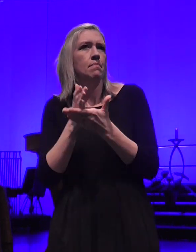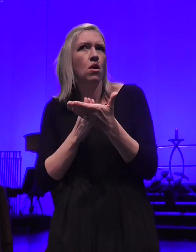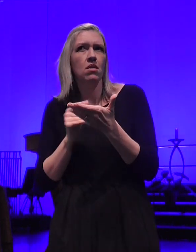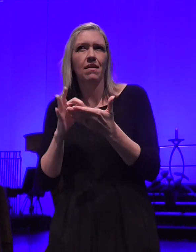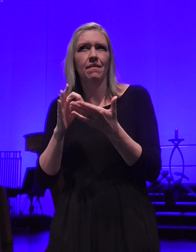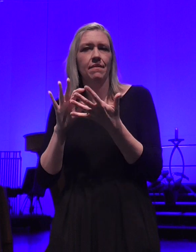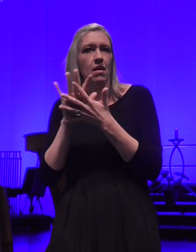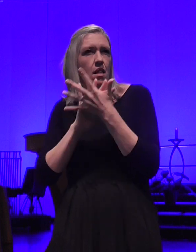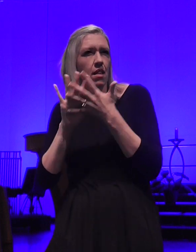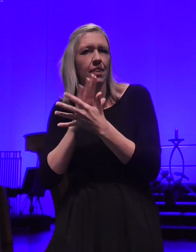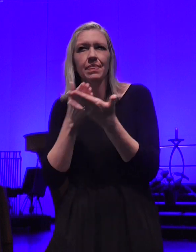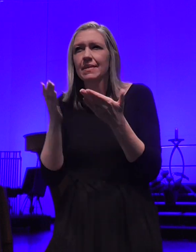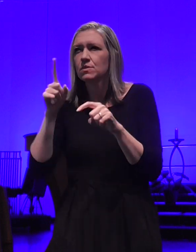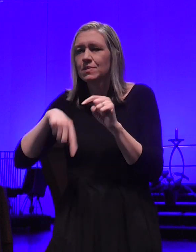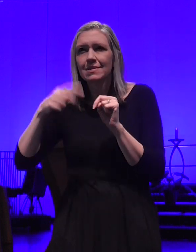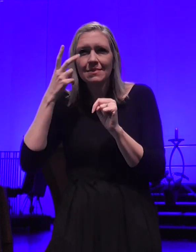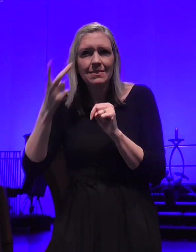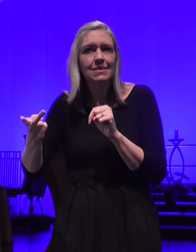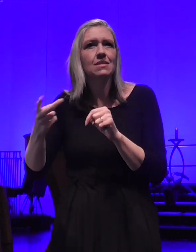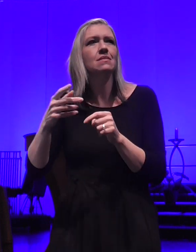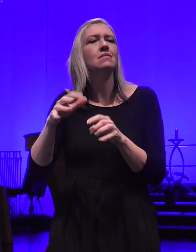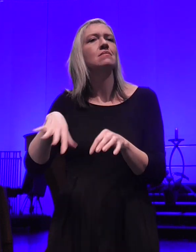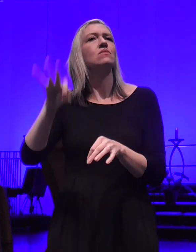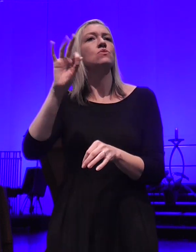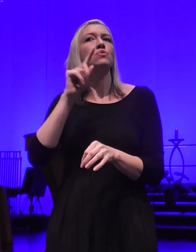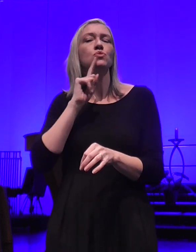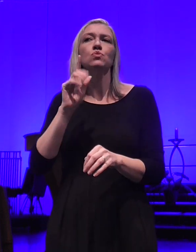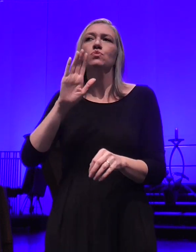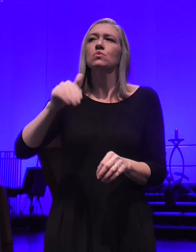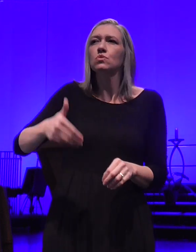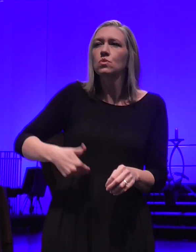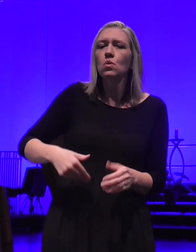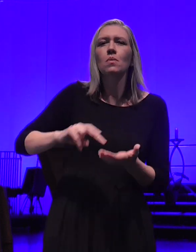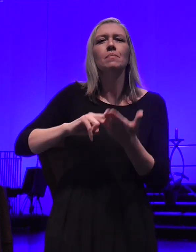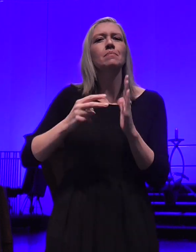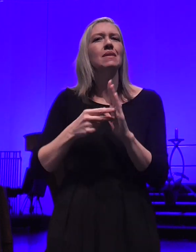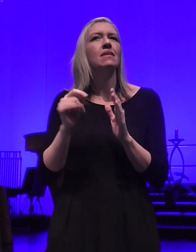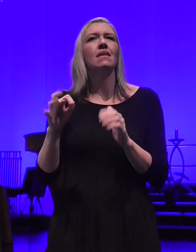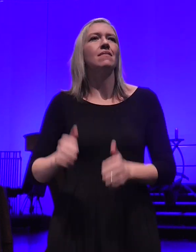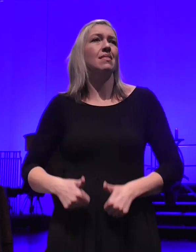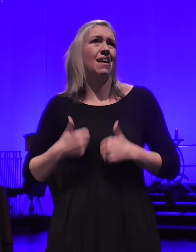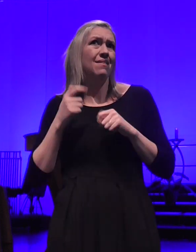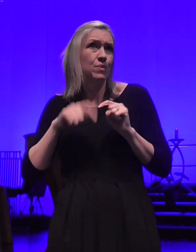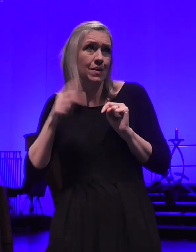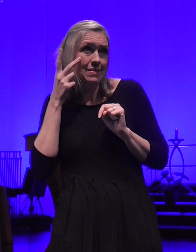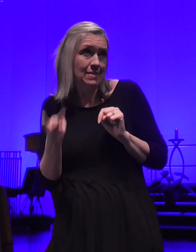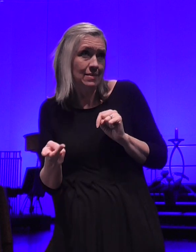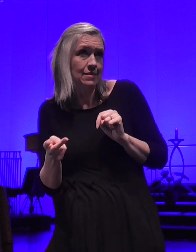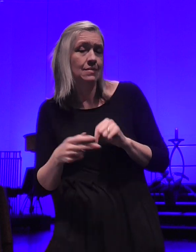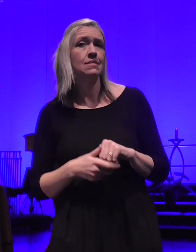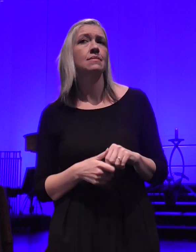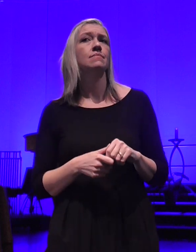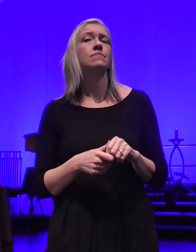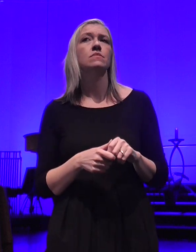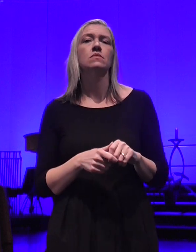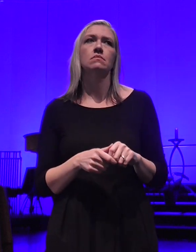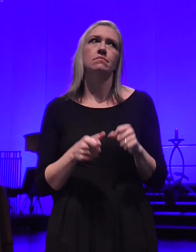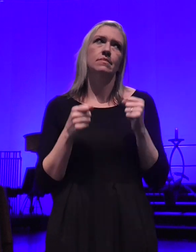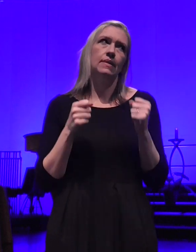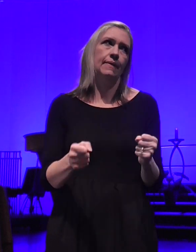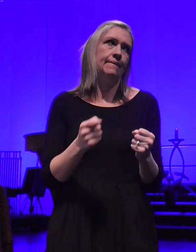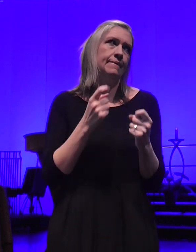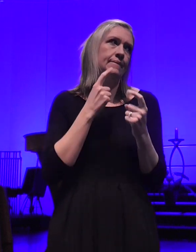we discover the true soul and meaning of life. There was a very